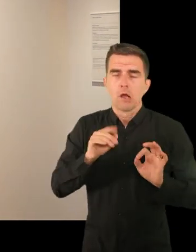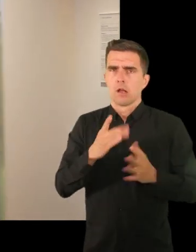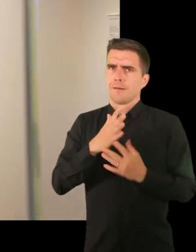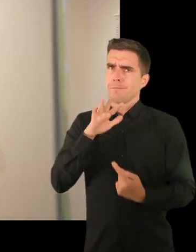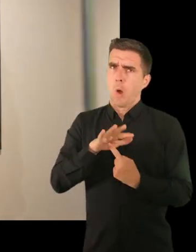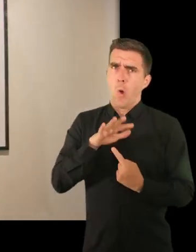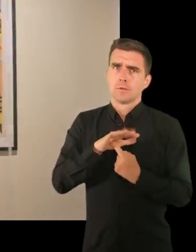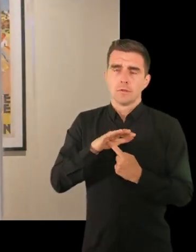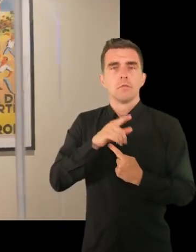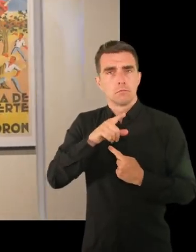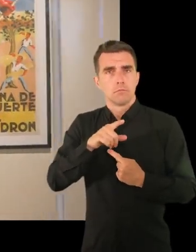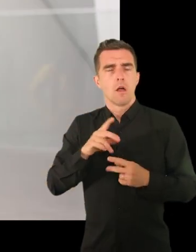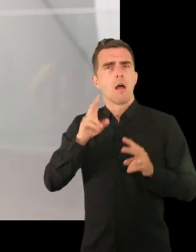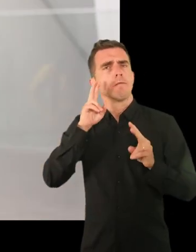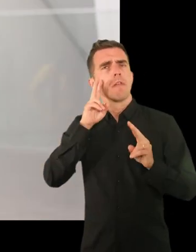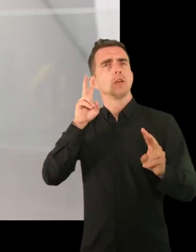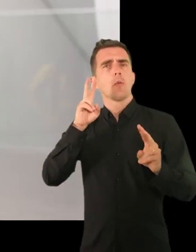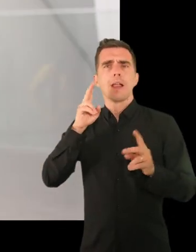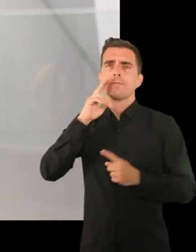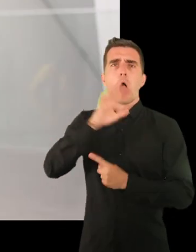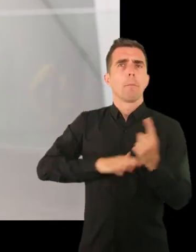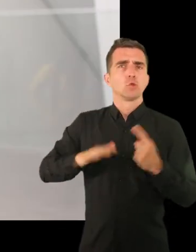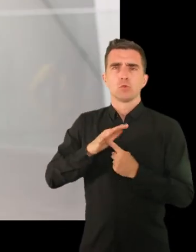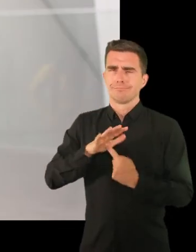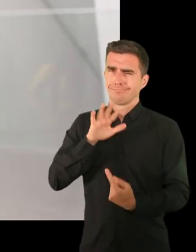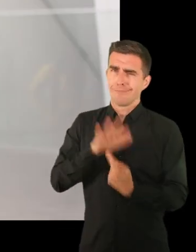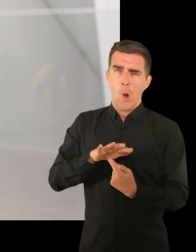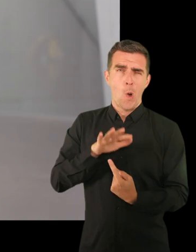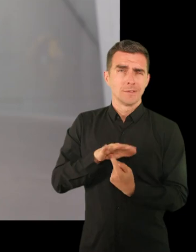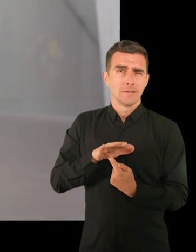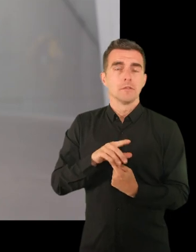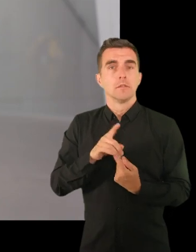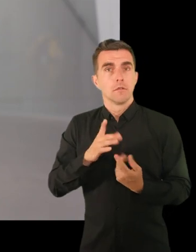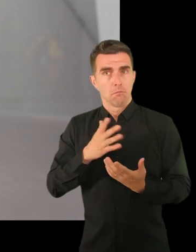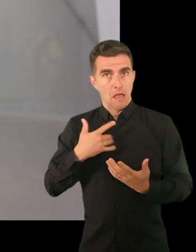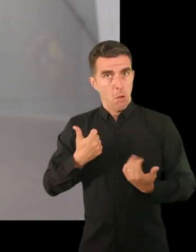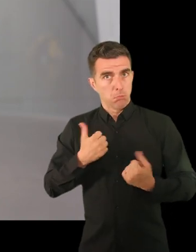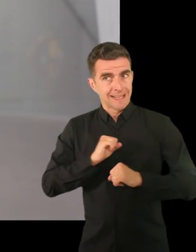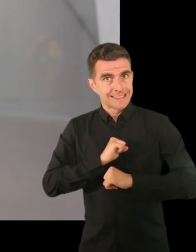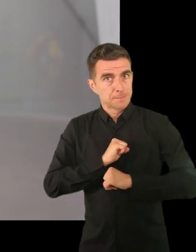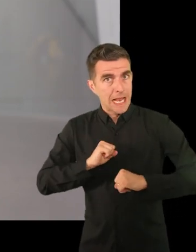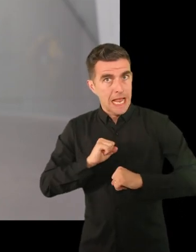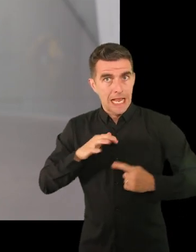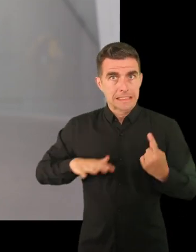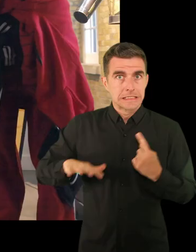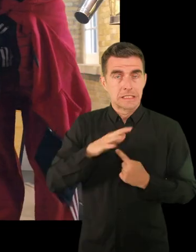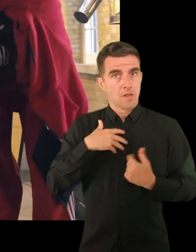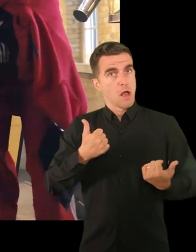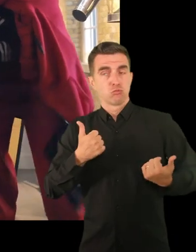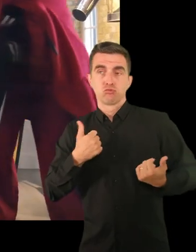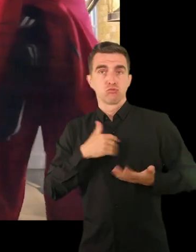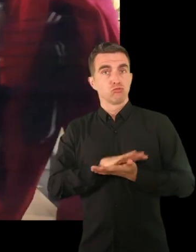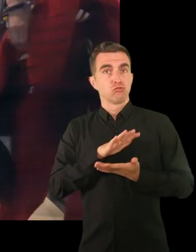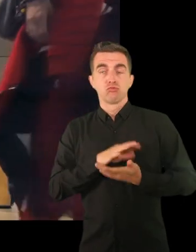really important for me. The visual aspect for the deaf community is so important. It felt really spacious, actually. I